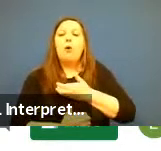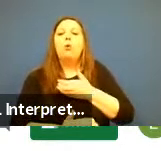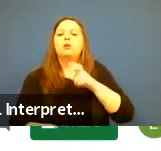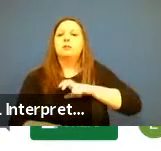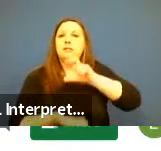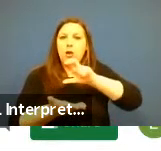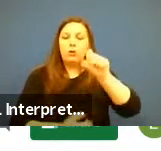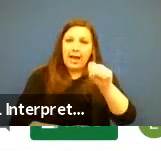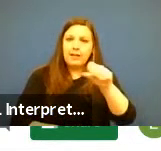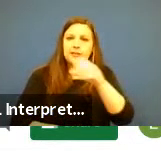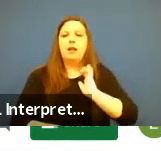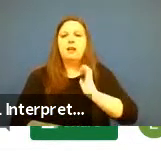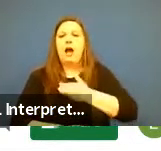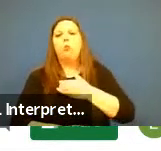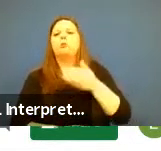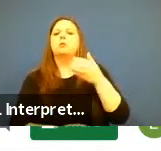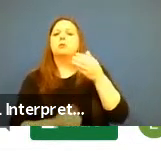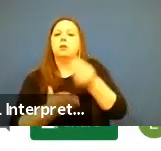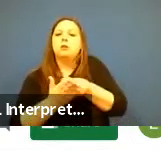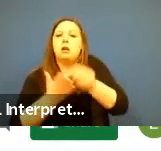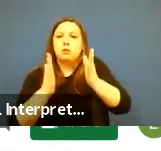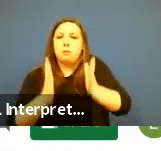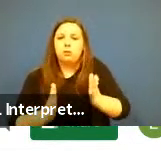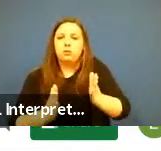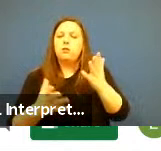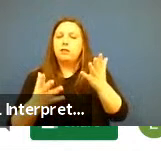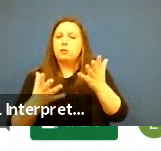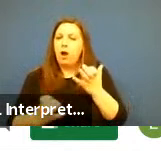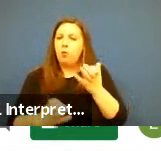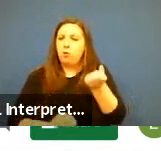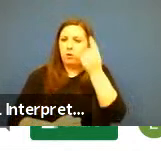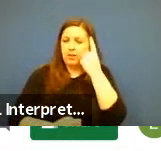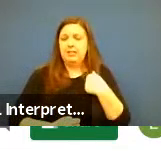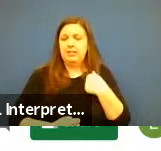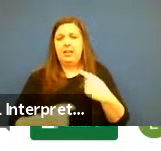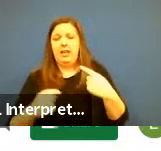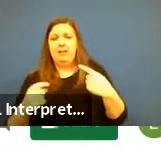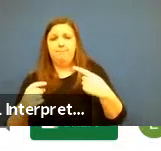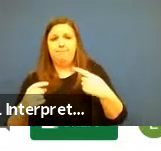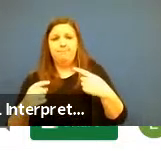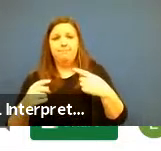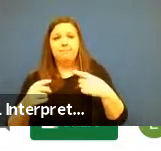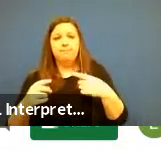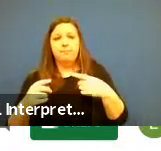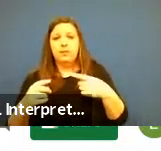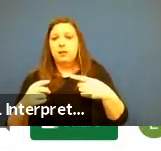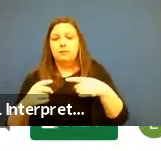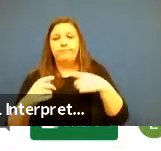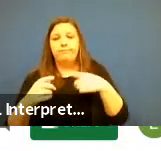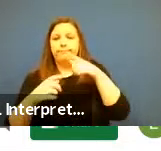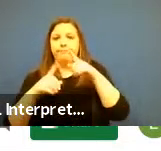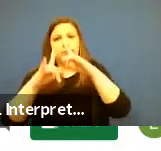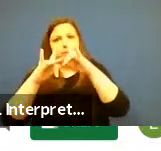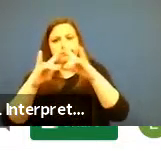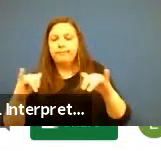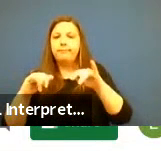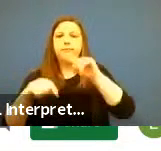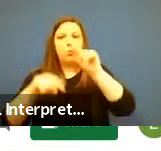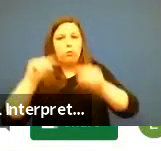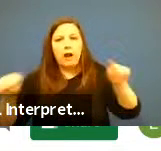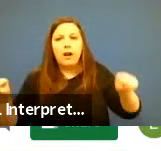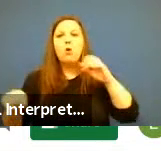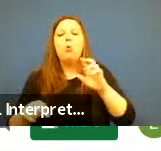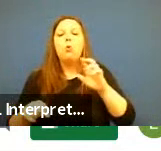what I want to understand. Is this cross section, or is it specific to people who have children in the school system?